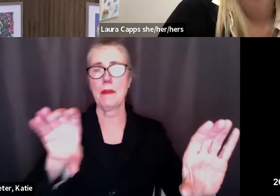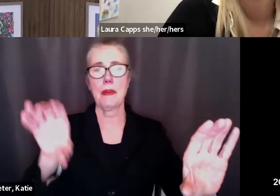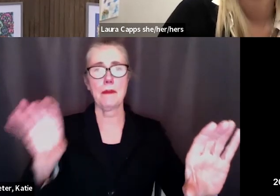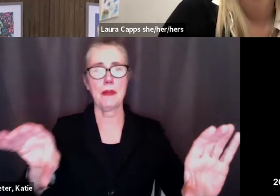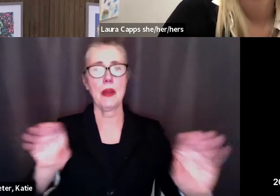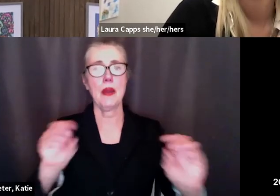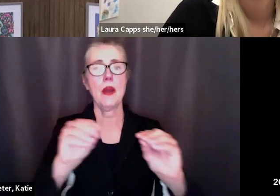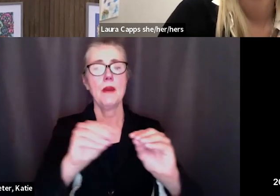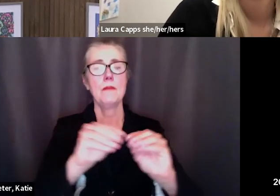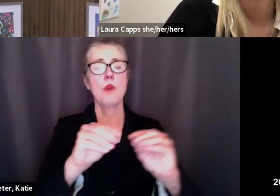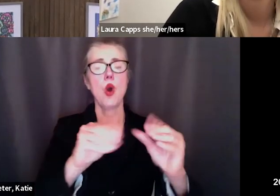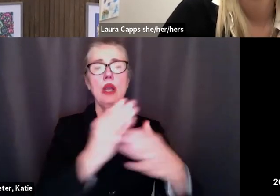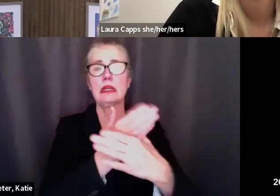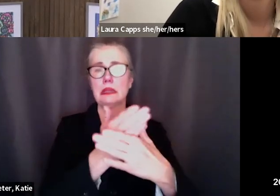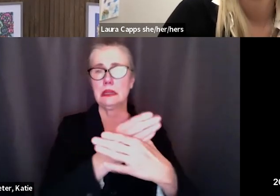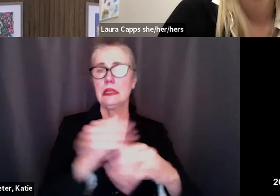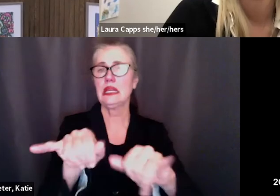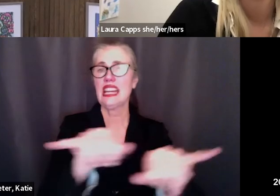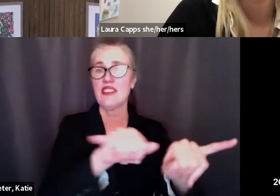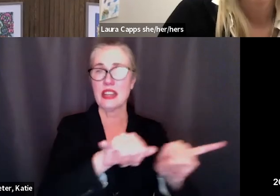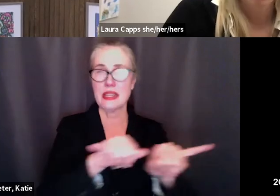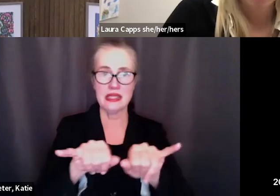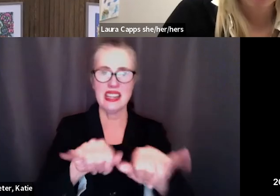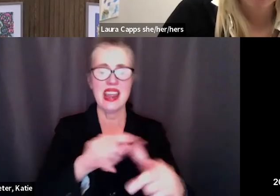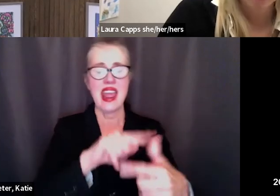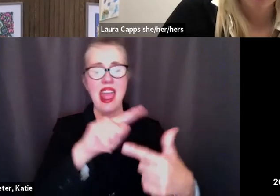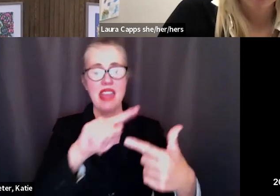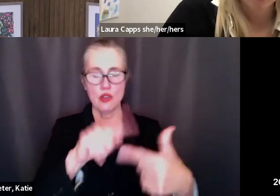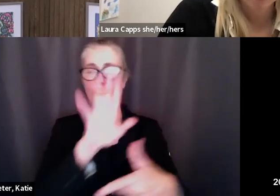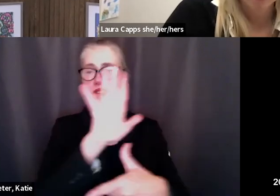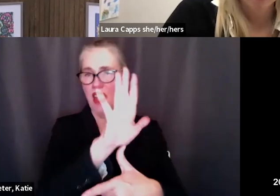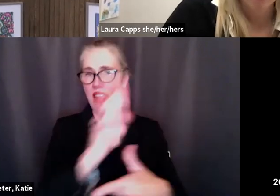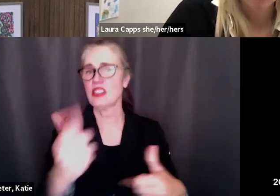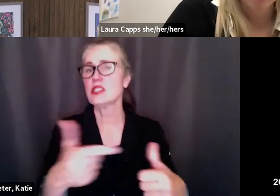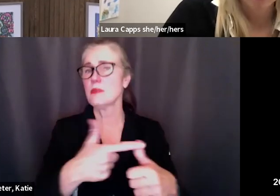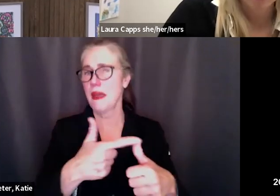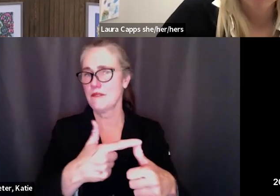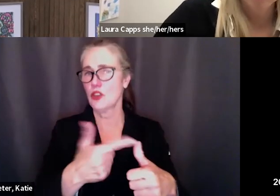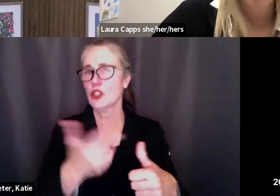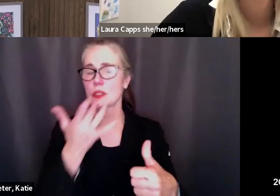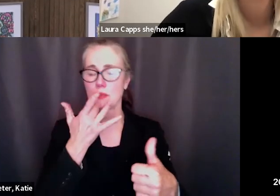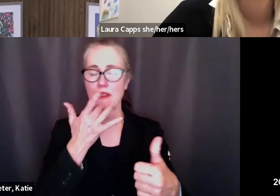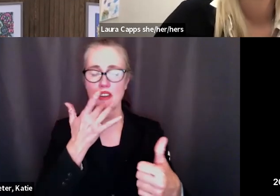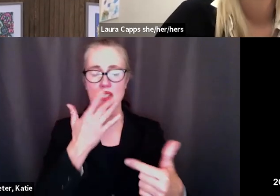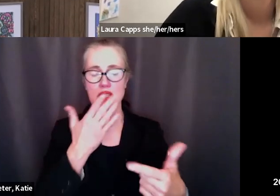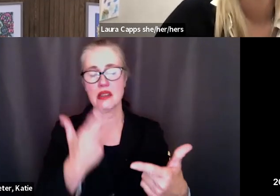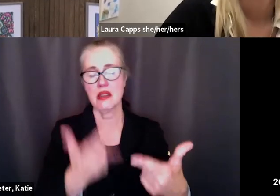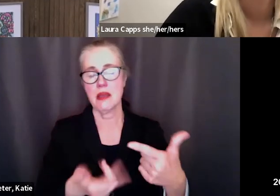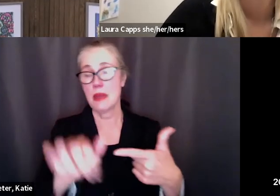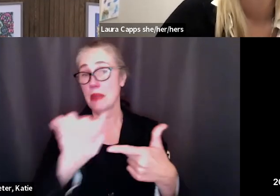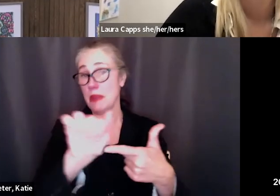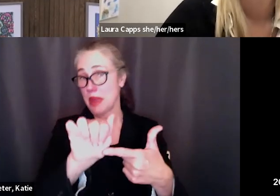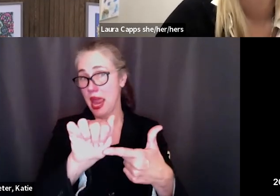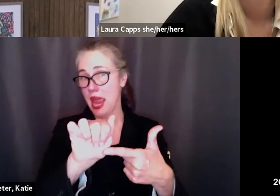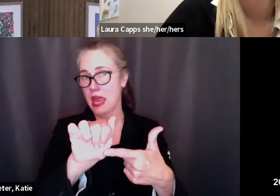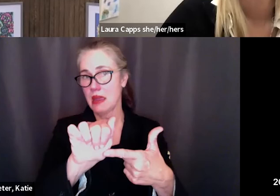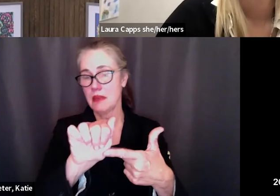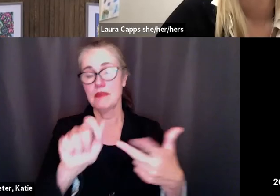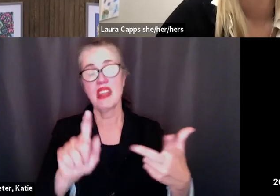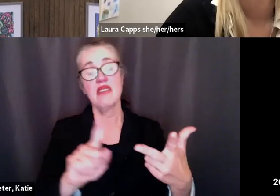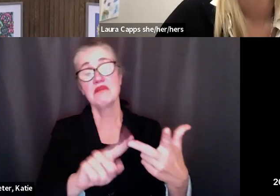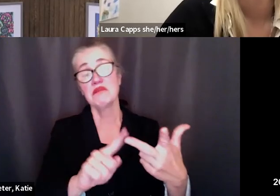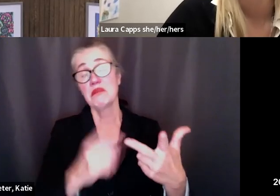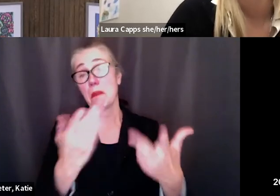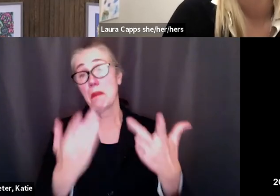and then um a and if it came down to us re-looking at i could see maybe doing some combination of those two